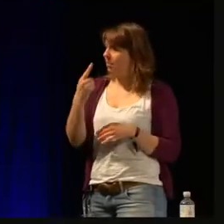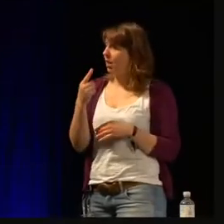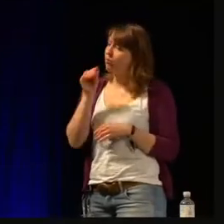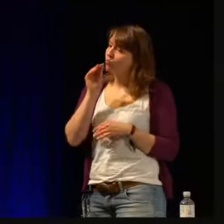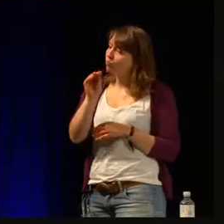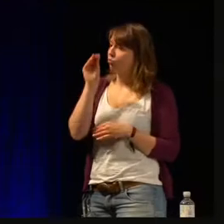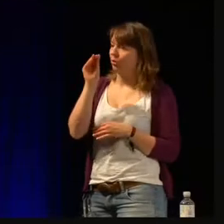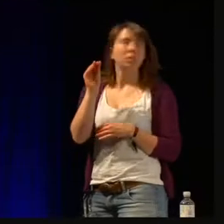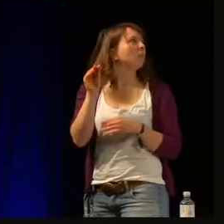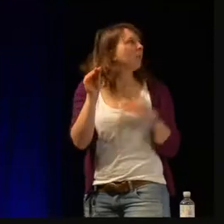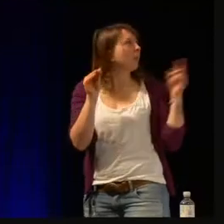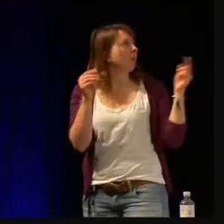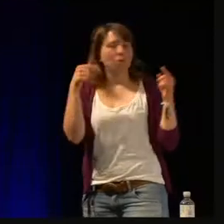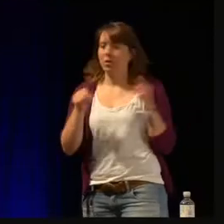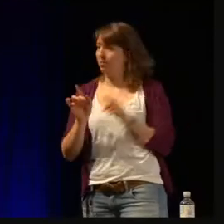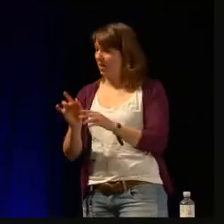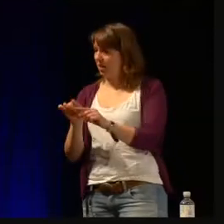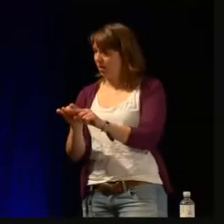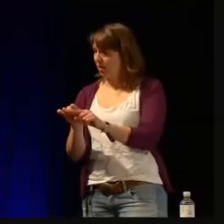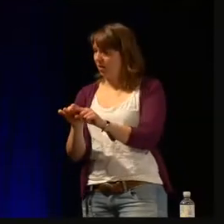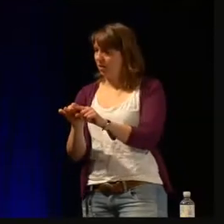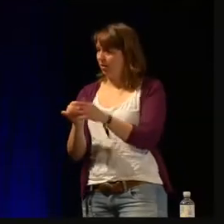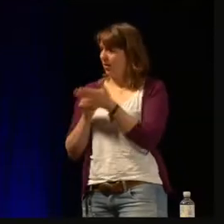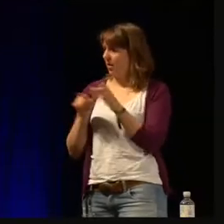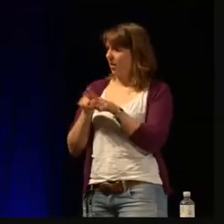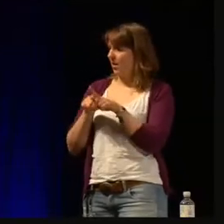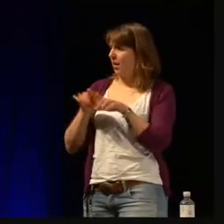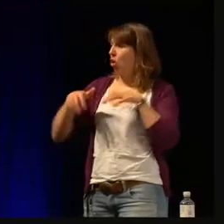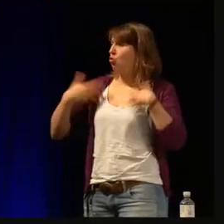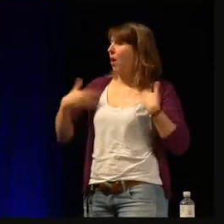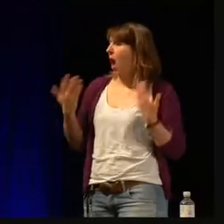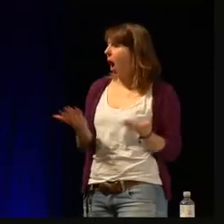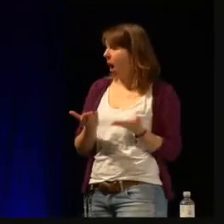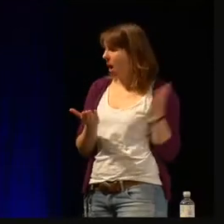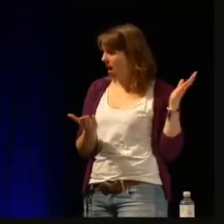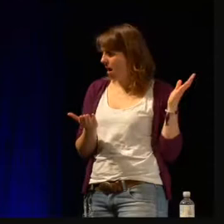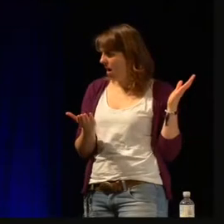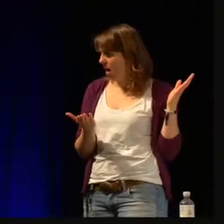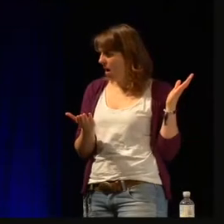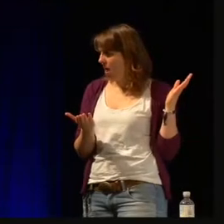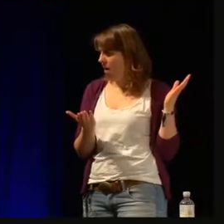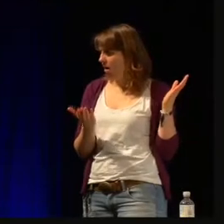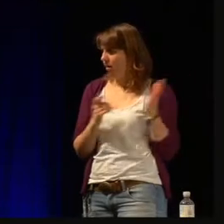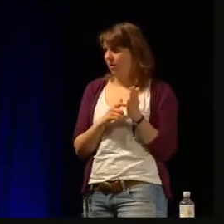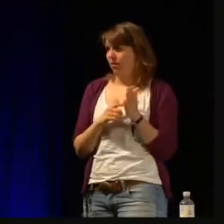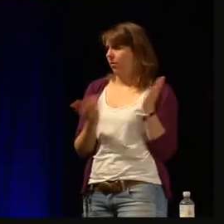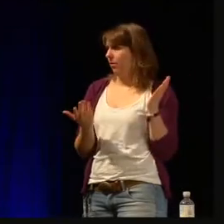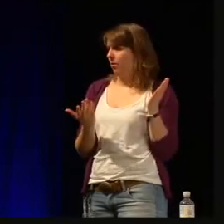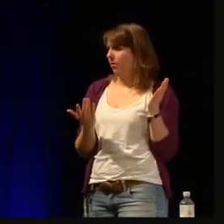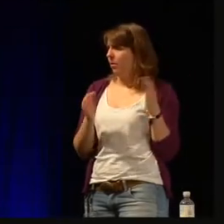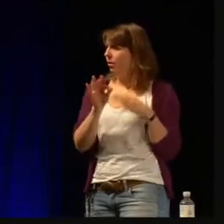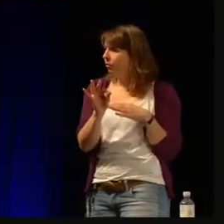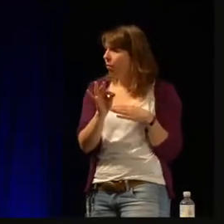happened. So we have an African-American woman, bottom row in the middle,